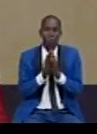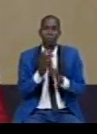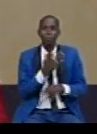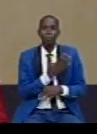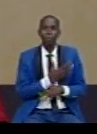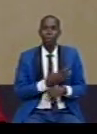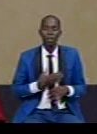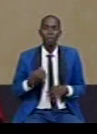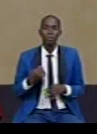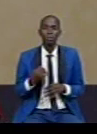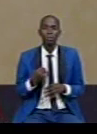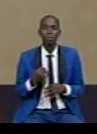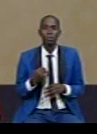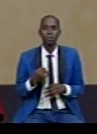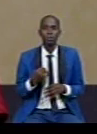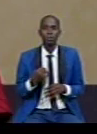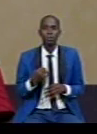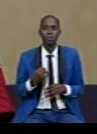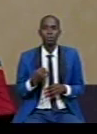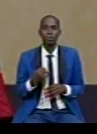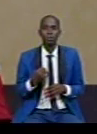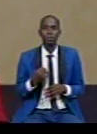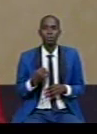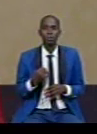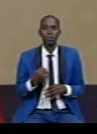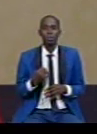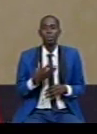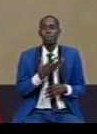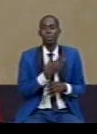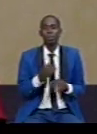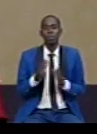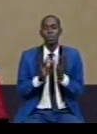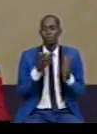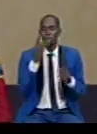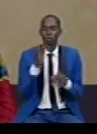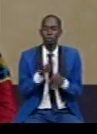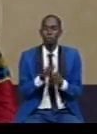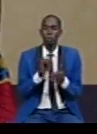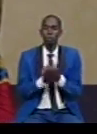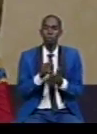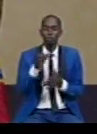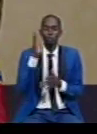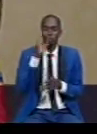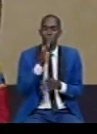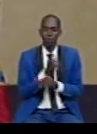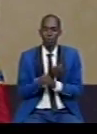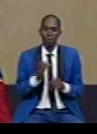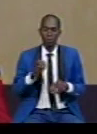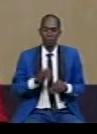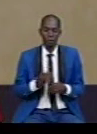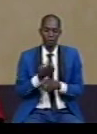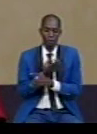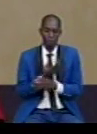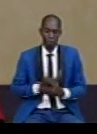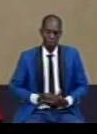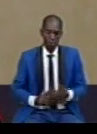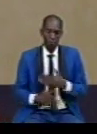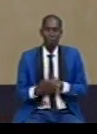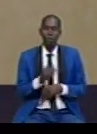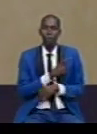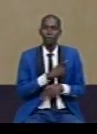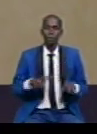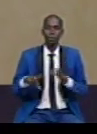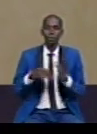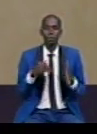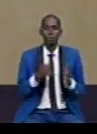he told me that I shall be saved in delivering. And the Lord has did it. And I promise God that